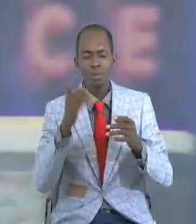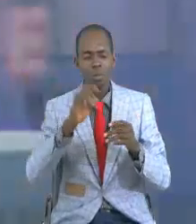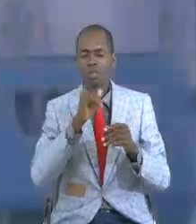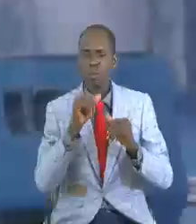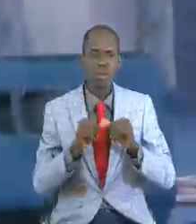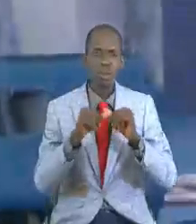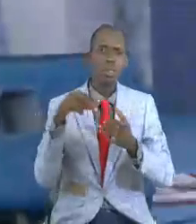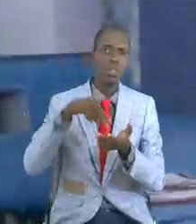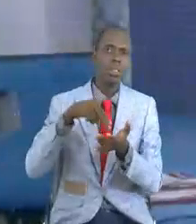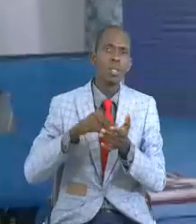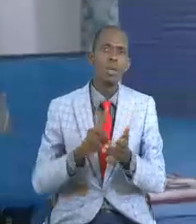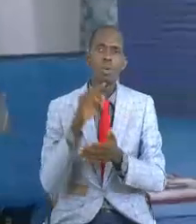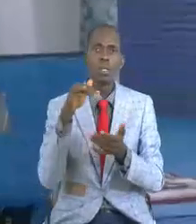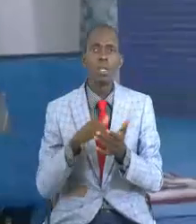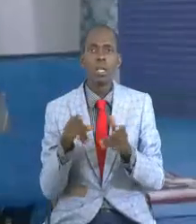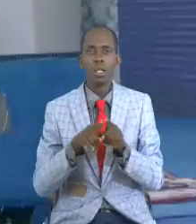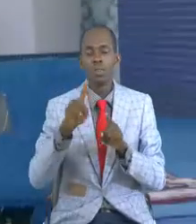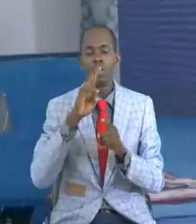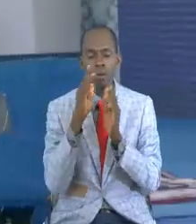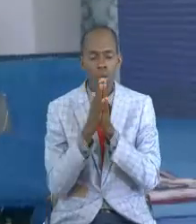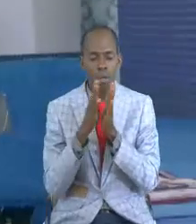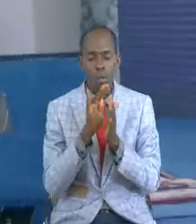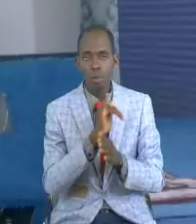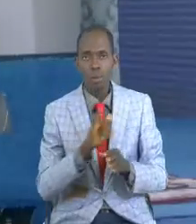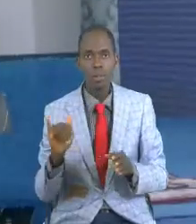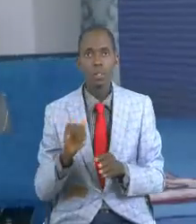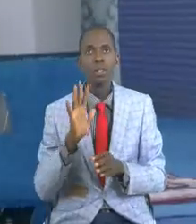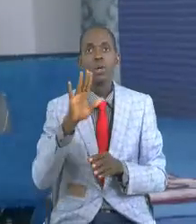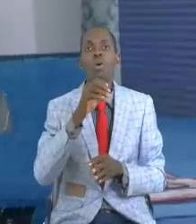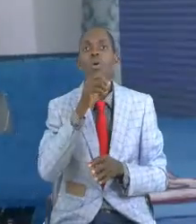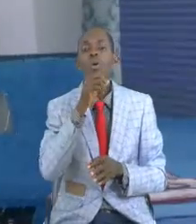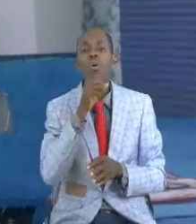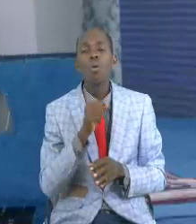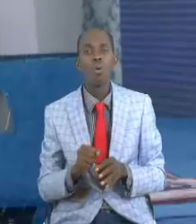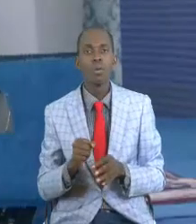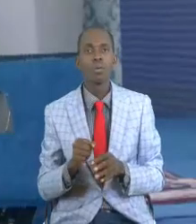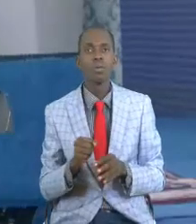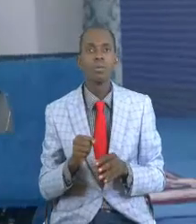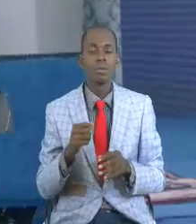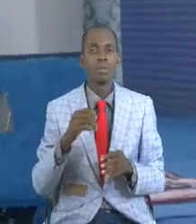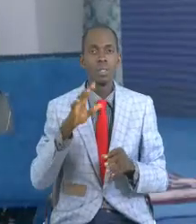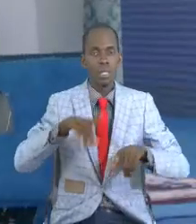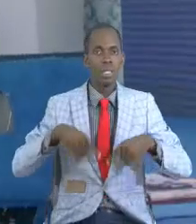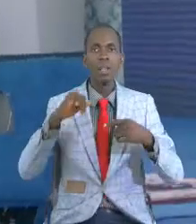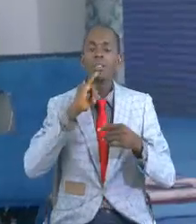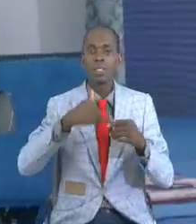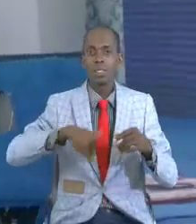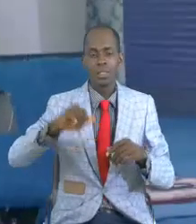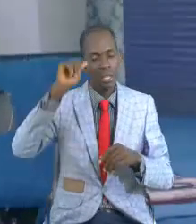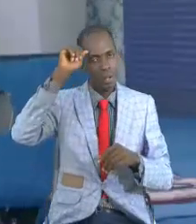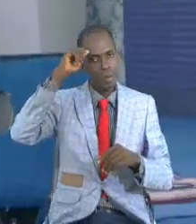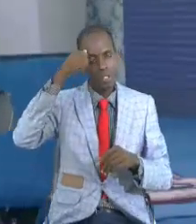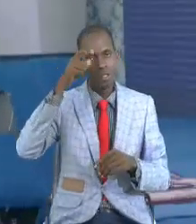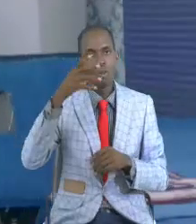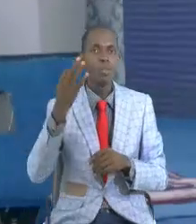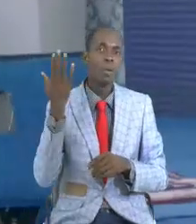again, and then as you are praying, the old liar is still reminding you of the past life you. He will never answer